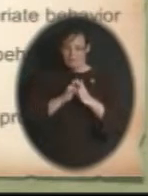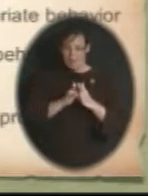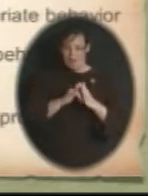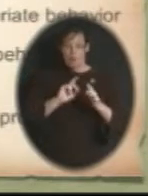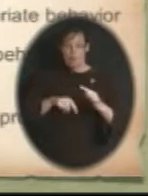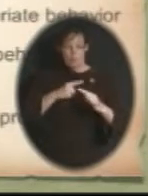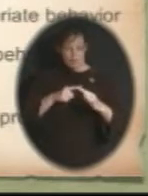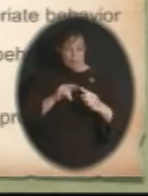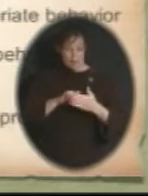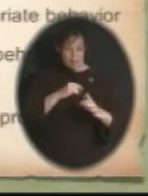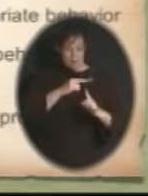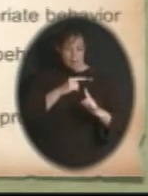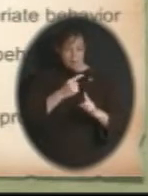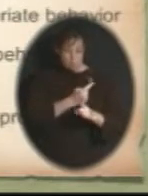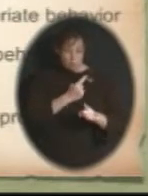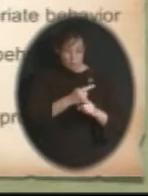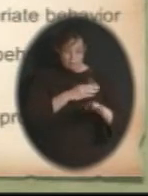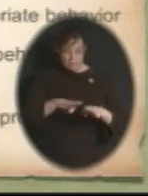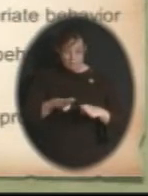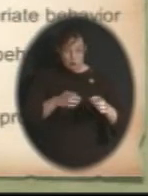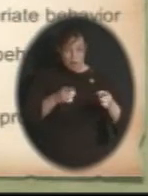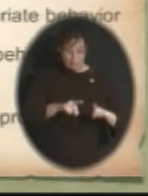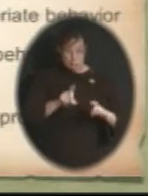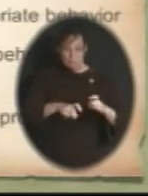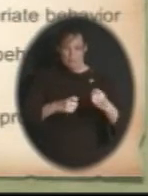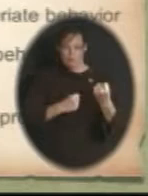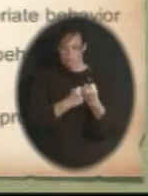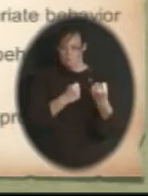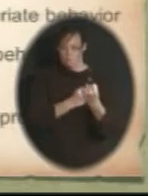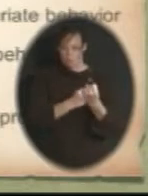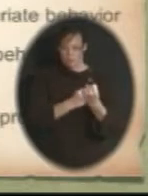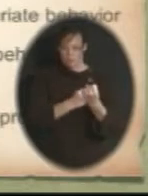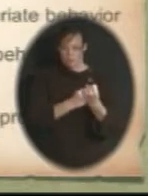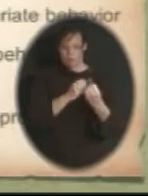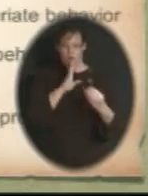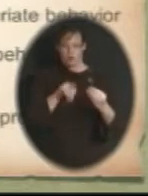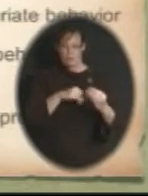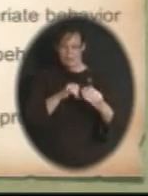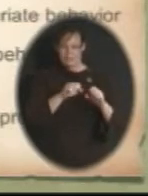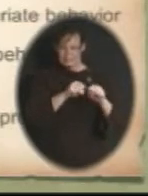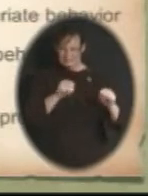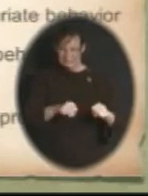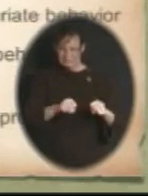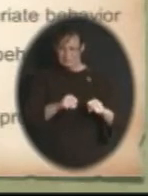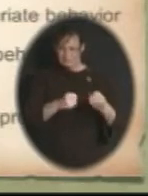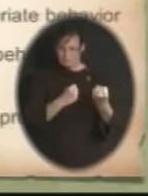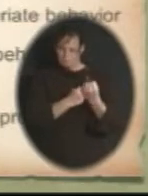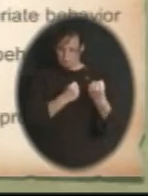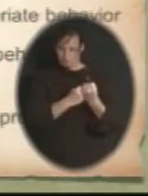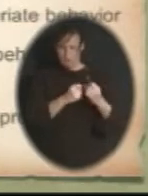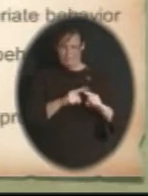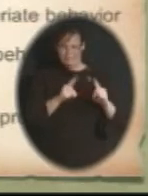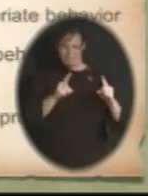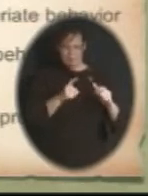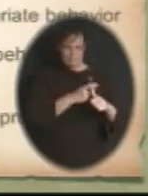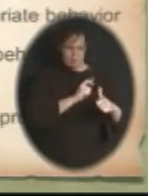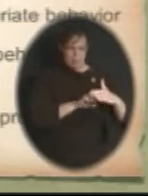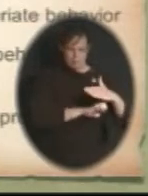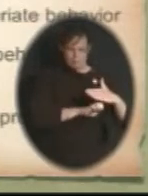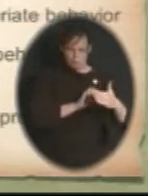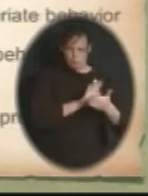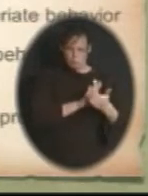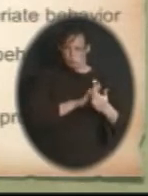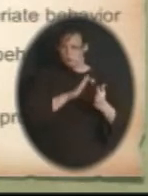appropriate behavior occurs, we need to reinforce it. And I'll talk a little bit about the reinforcement systems look different from elementary school to high